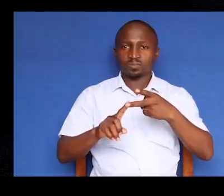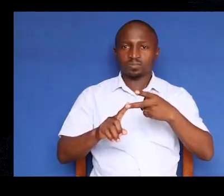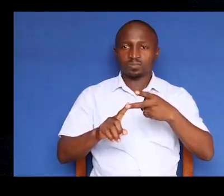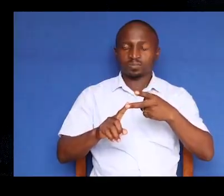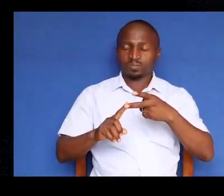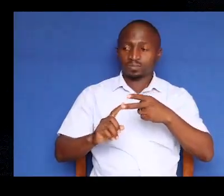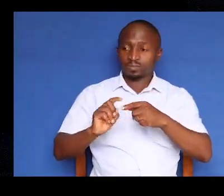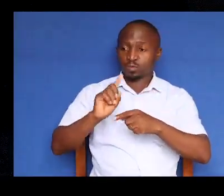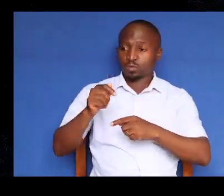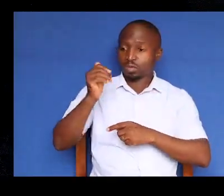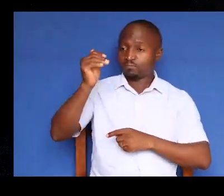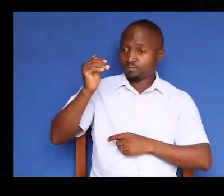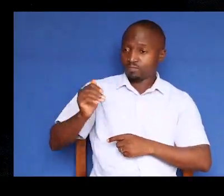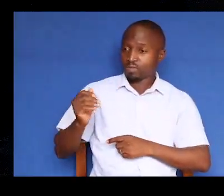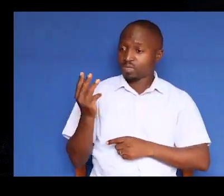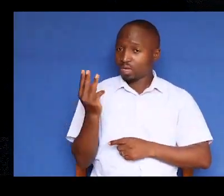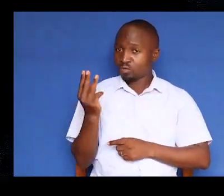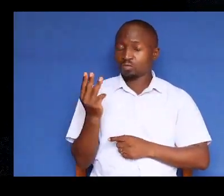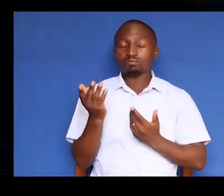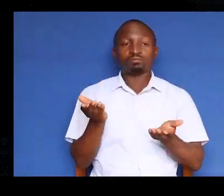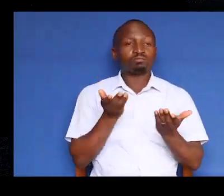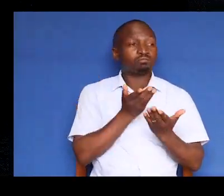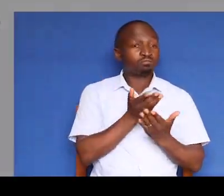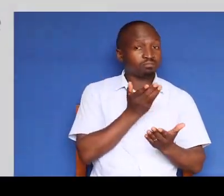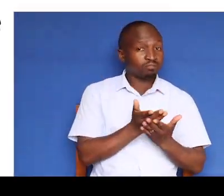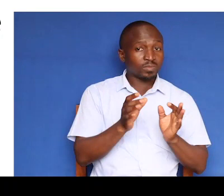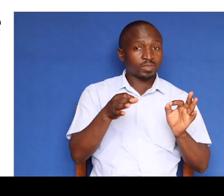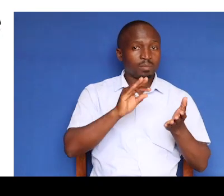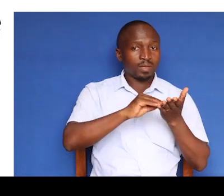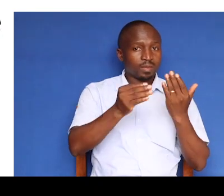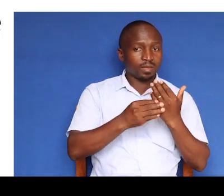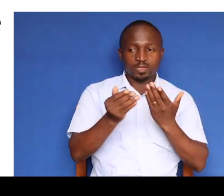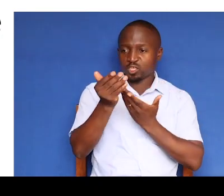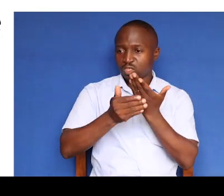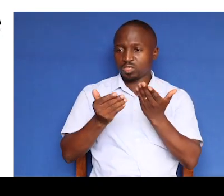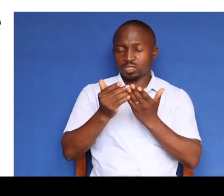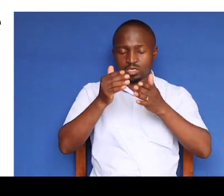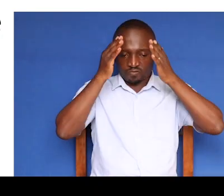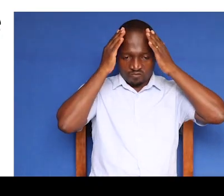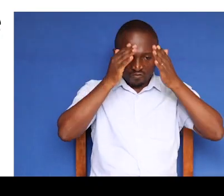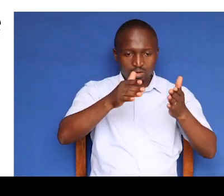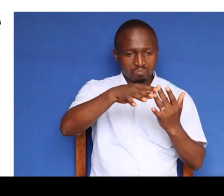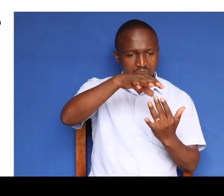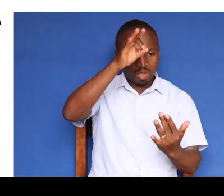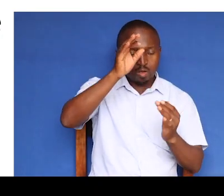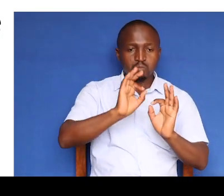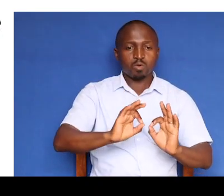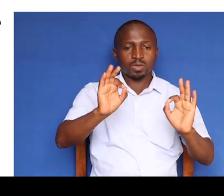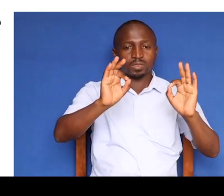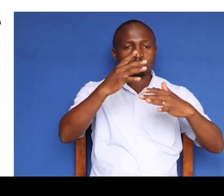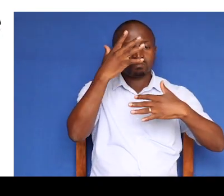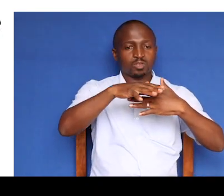at Roman 3, with reasons, suggest how the countries should specialize to improve international